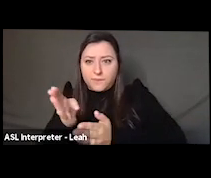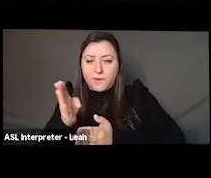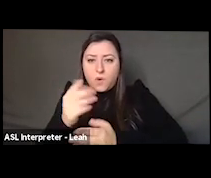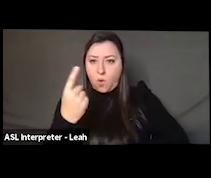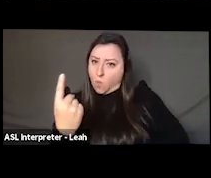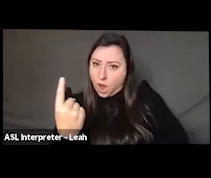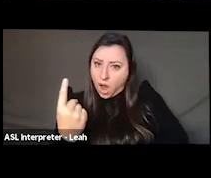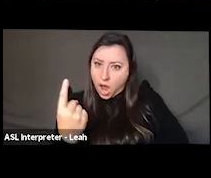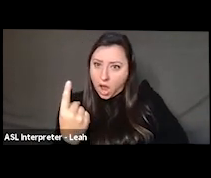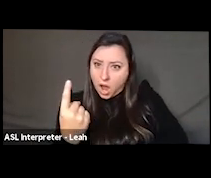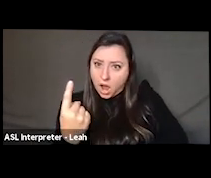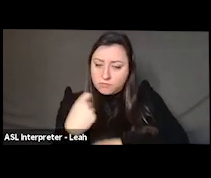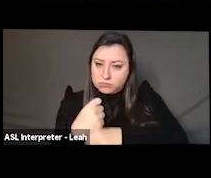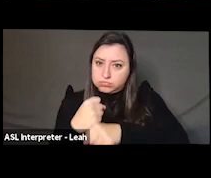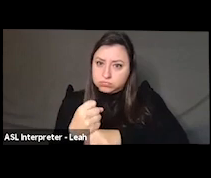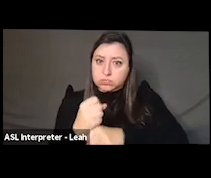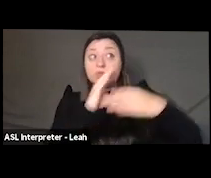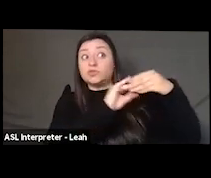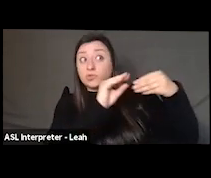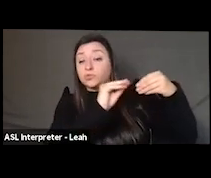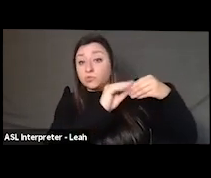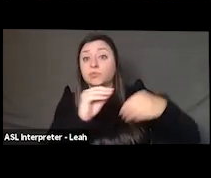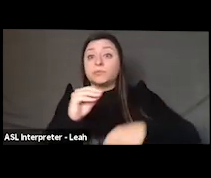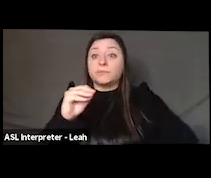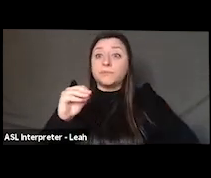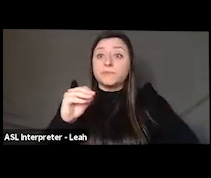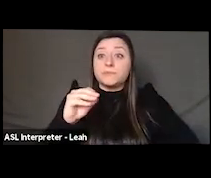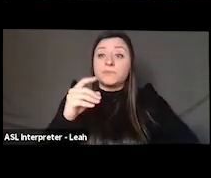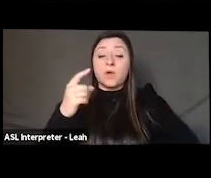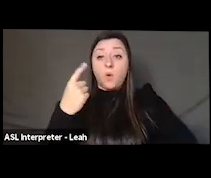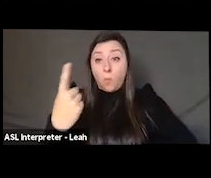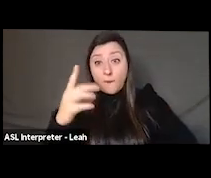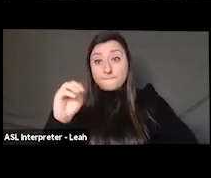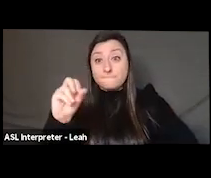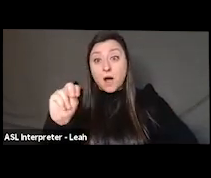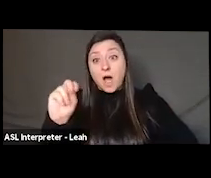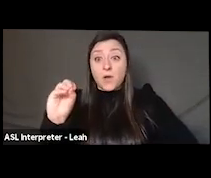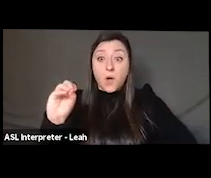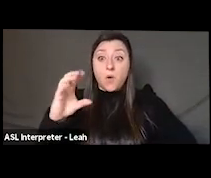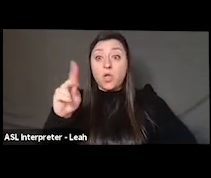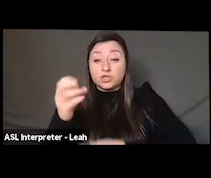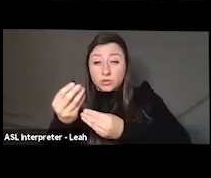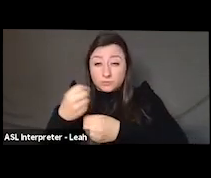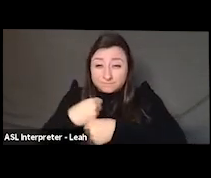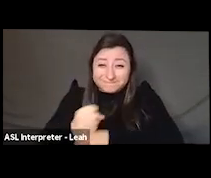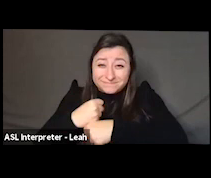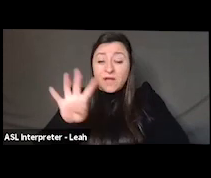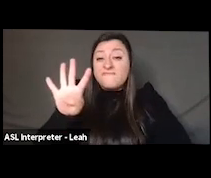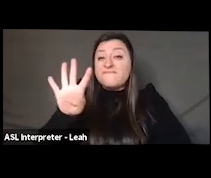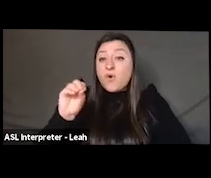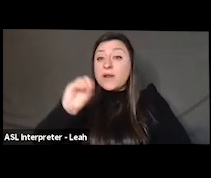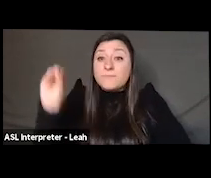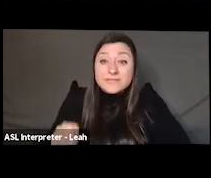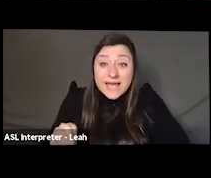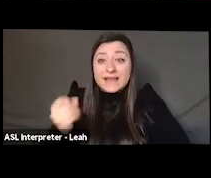monoculture, as the historian Dr. Fawaz Trabelsi states, the monoculture of silk, 40% of